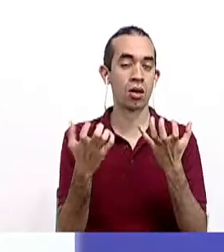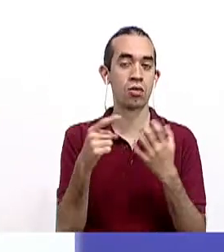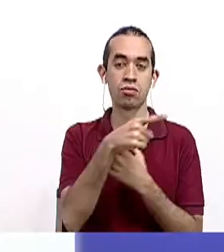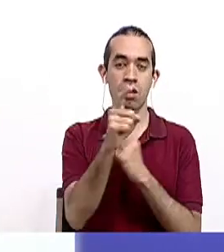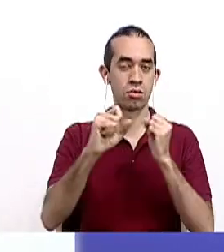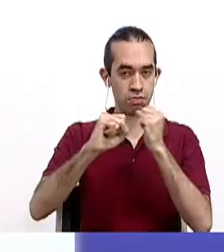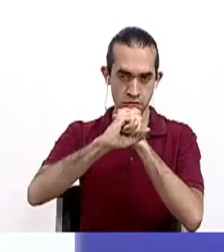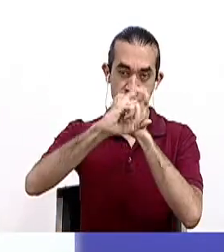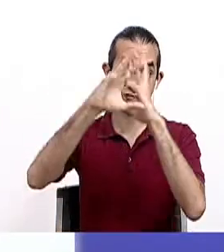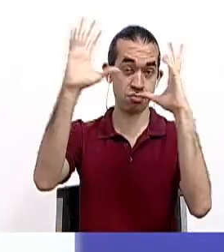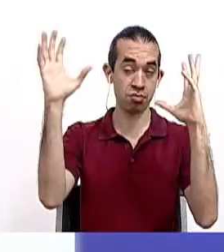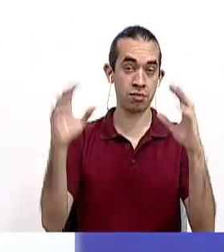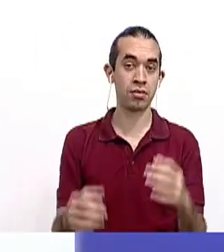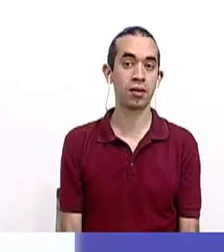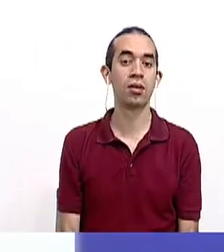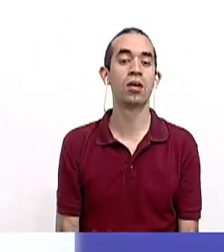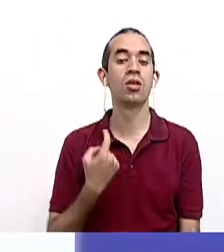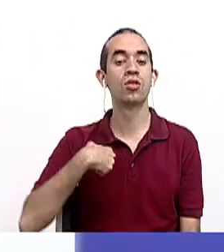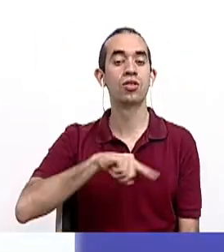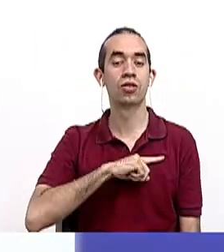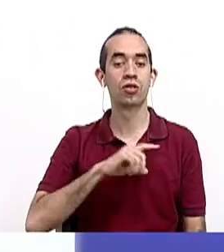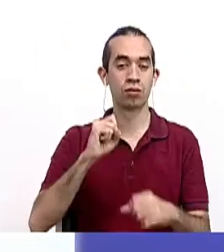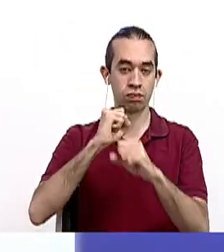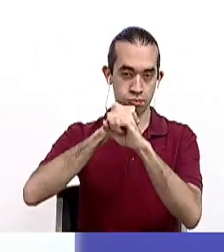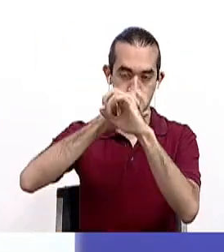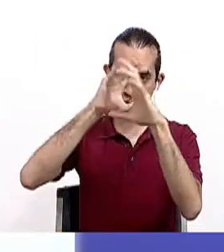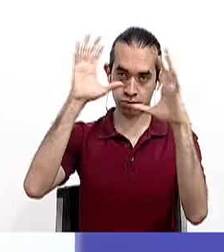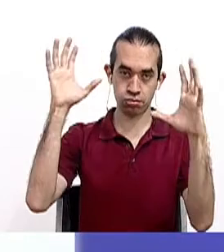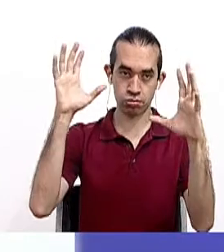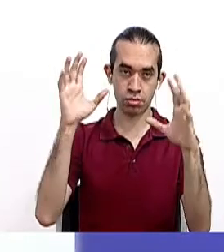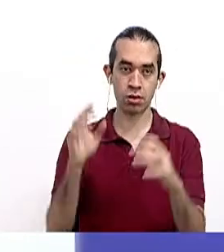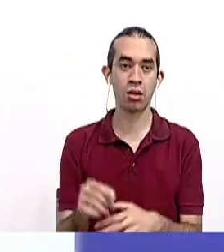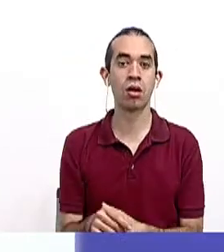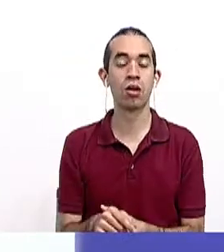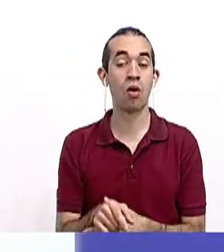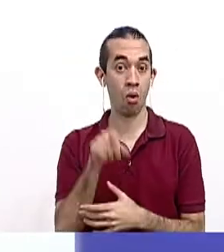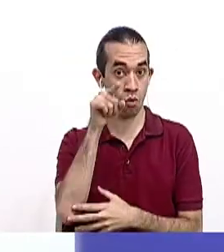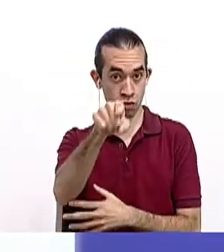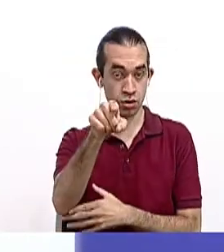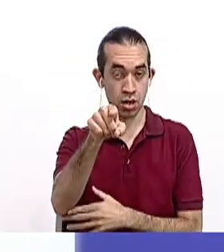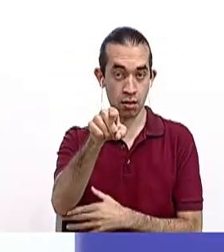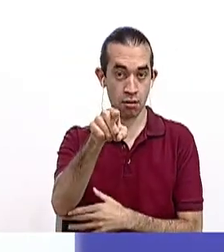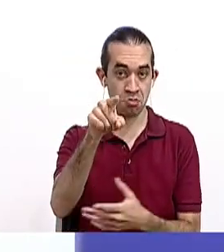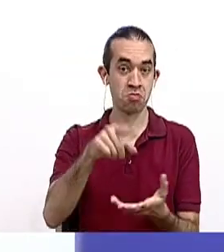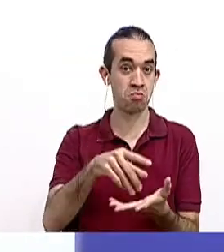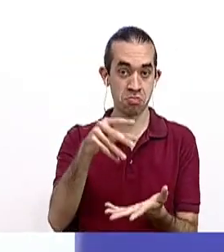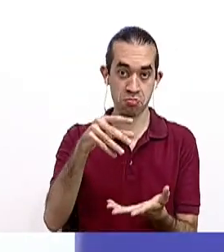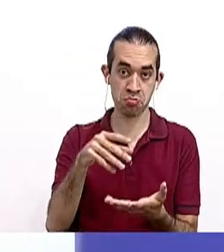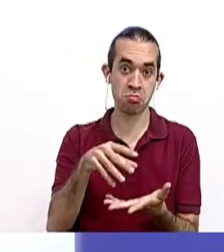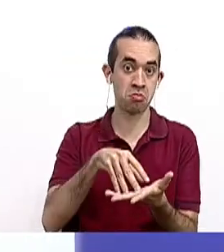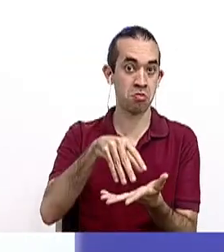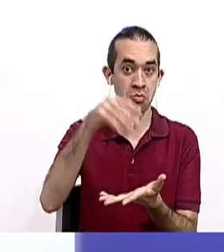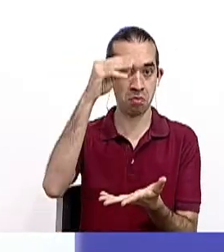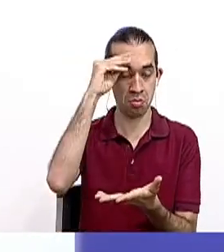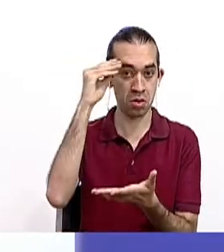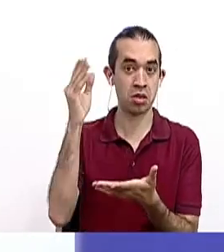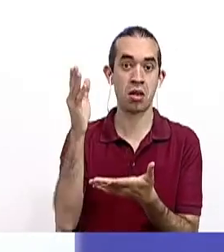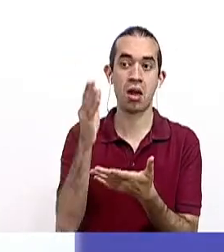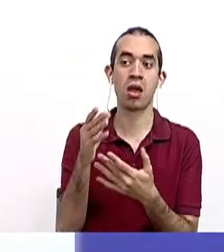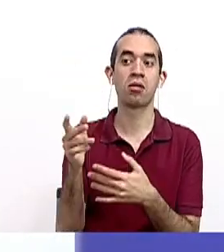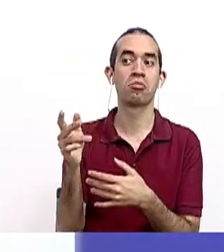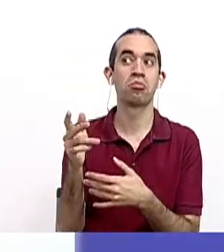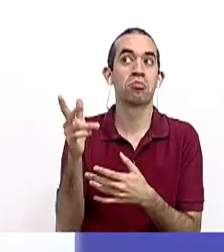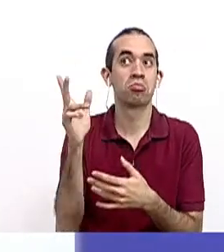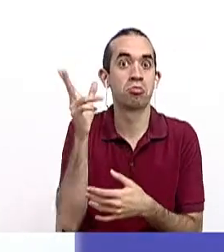imagine, okay? We're going to imagine that you actually learned or heard from Sandra Kaufman for the